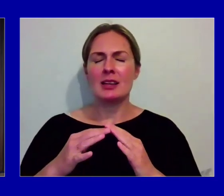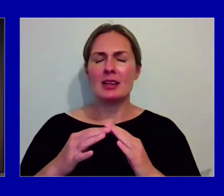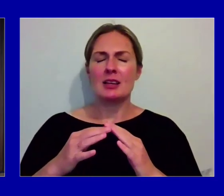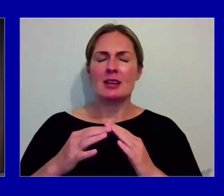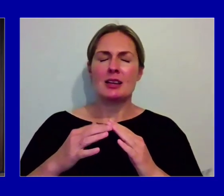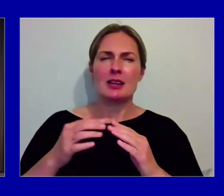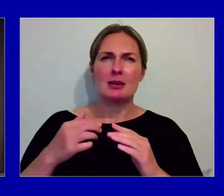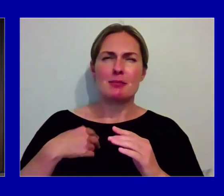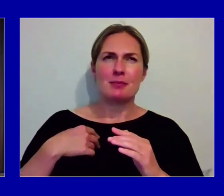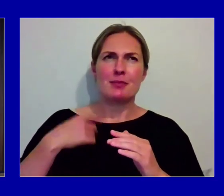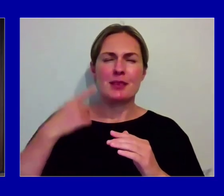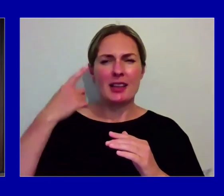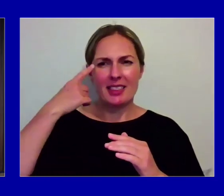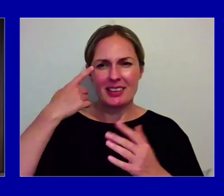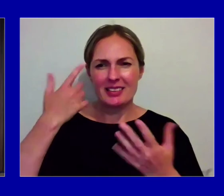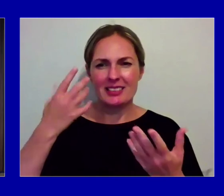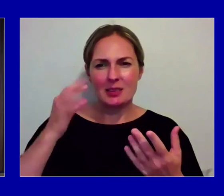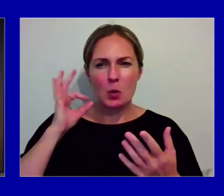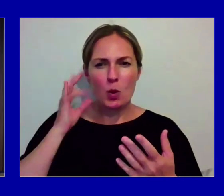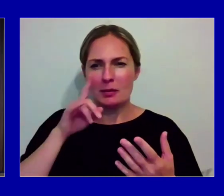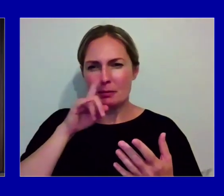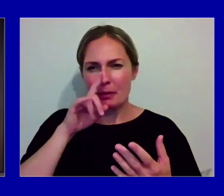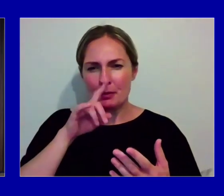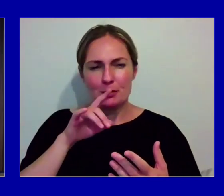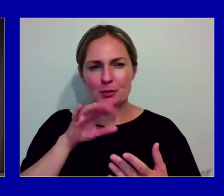And I didn't have a question. just want to say that.